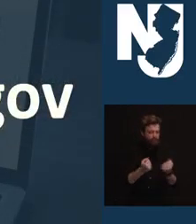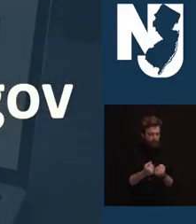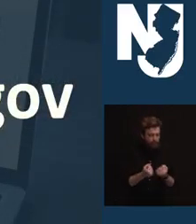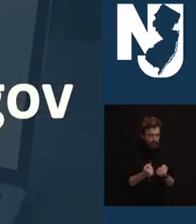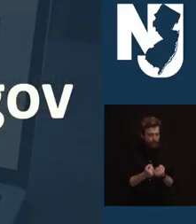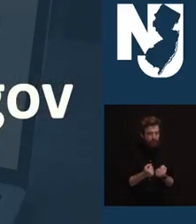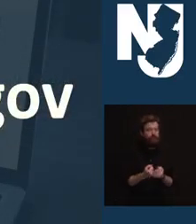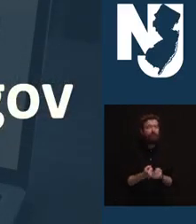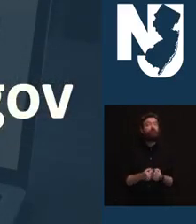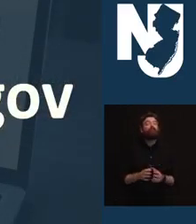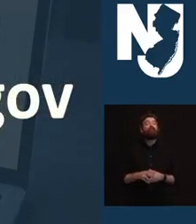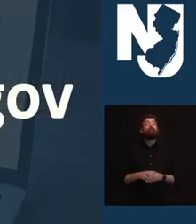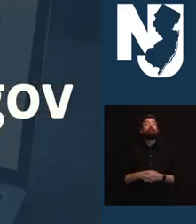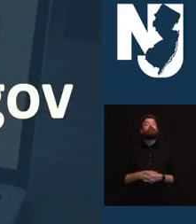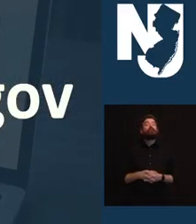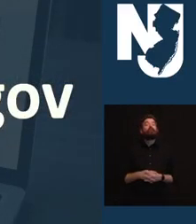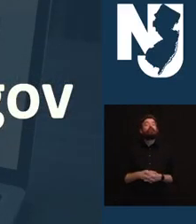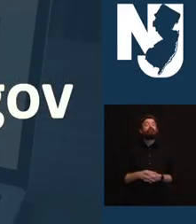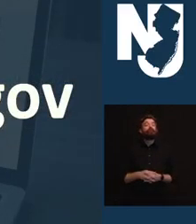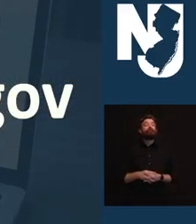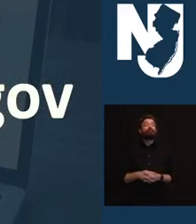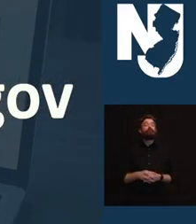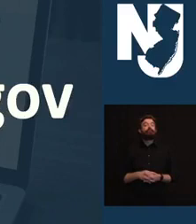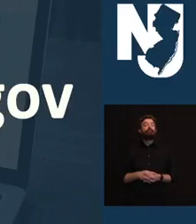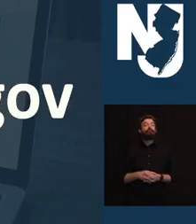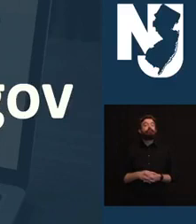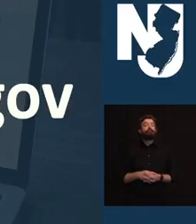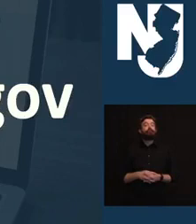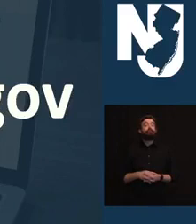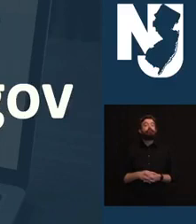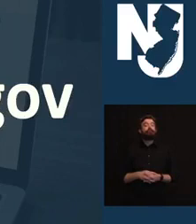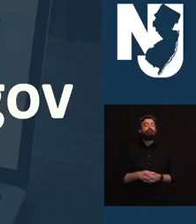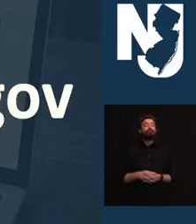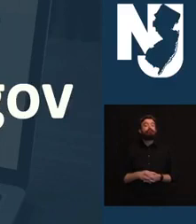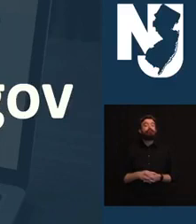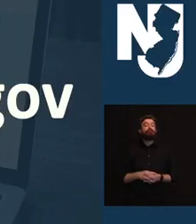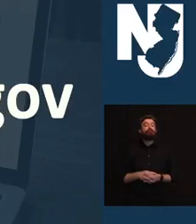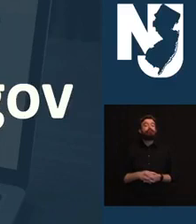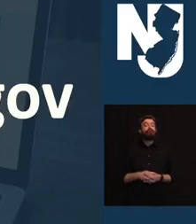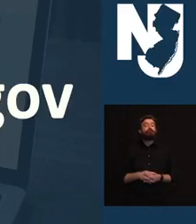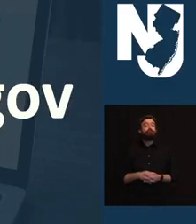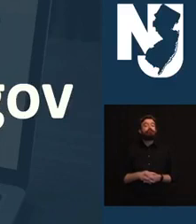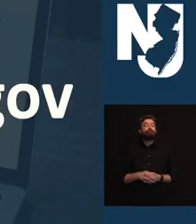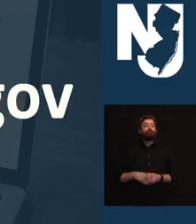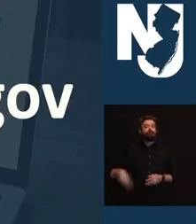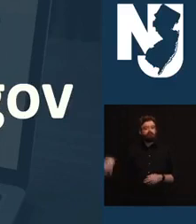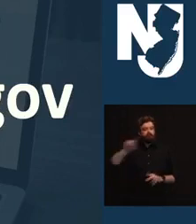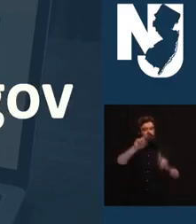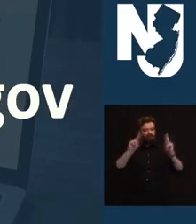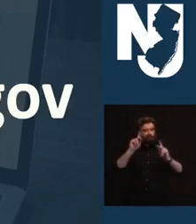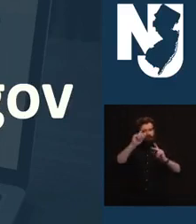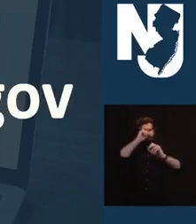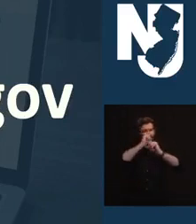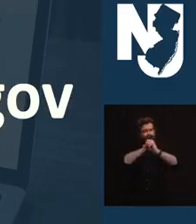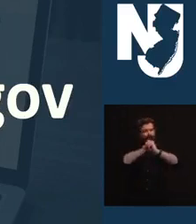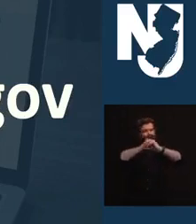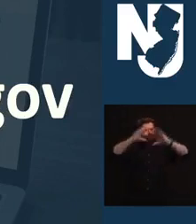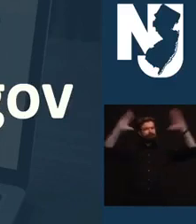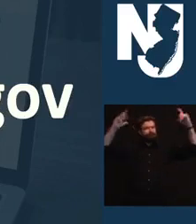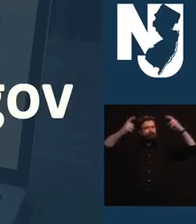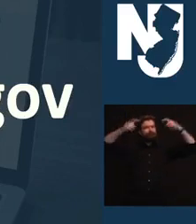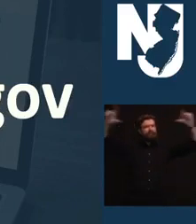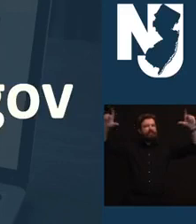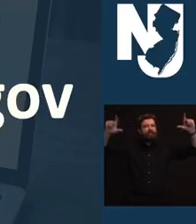moment that requires big thinking and bold action. History will be kind to us if we meet this moment. History will judge